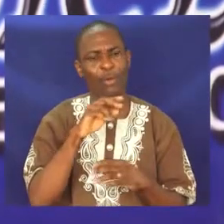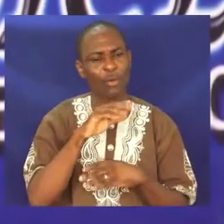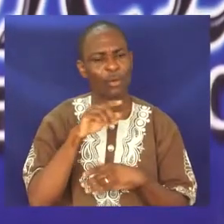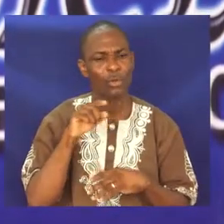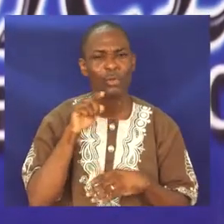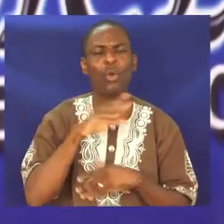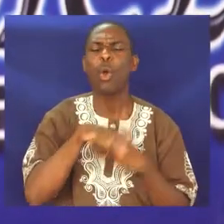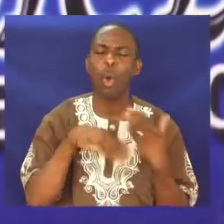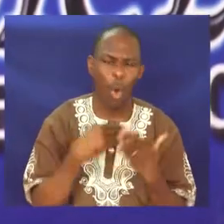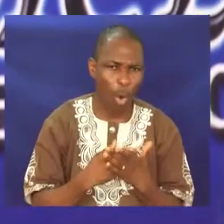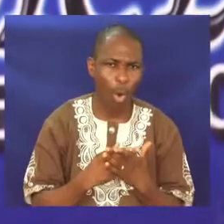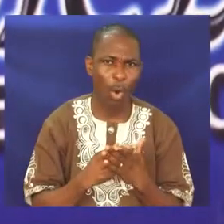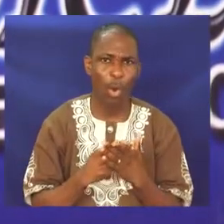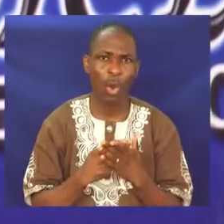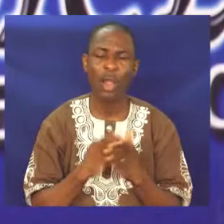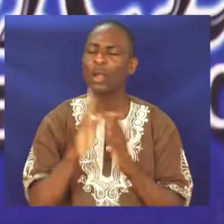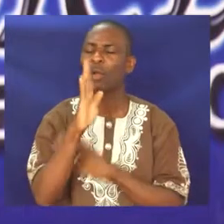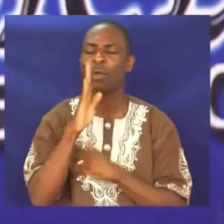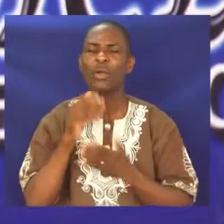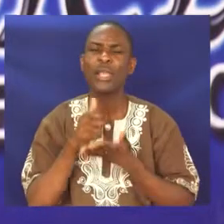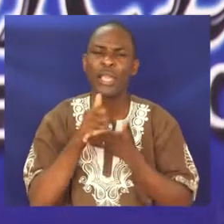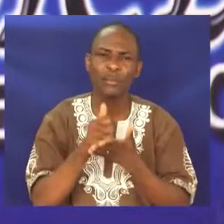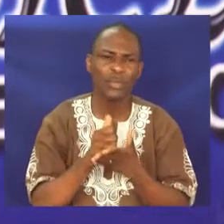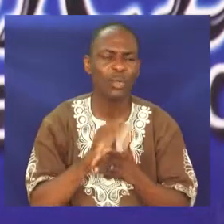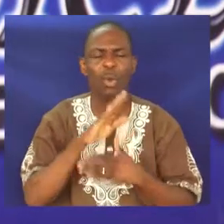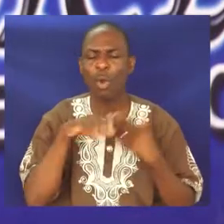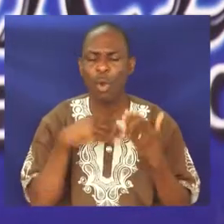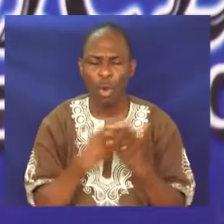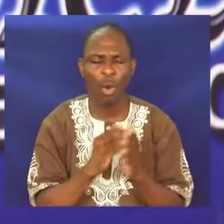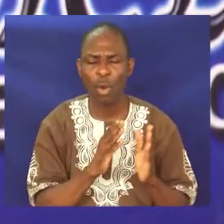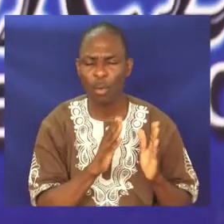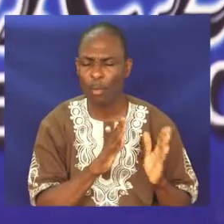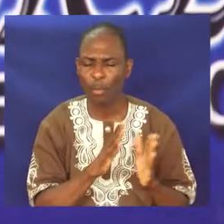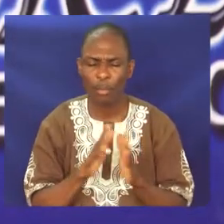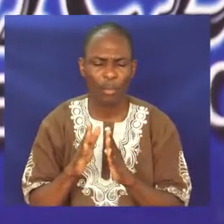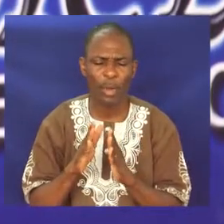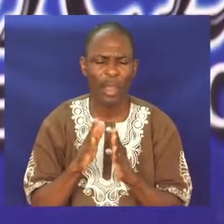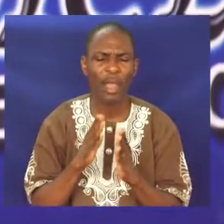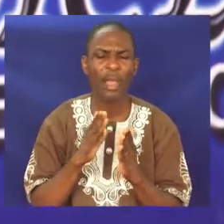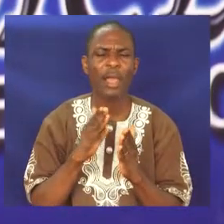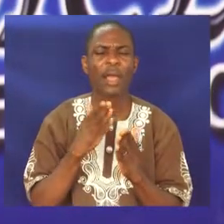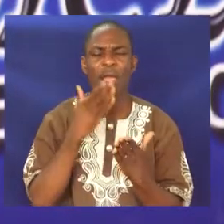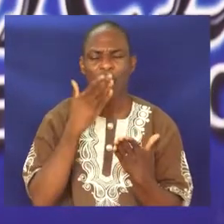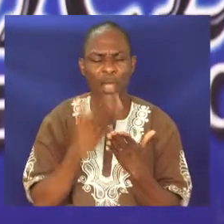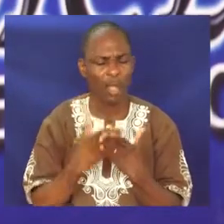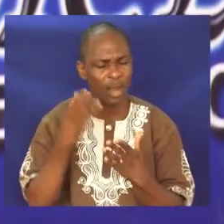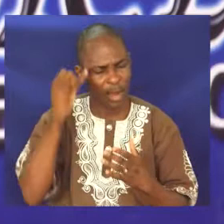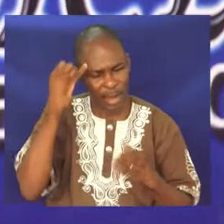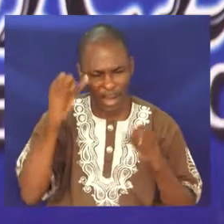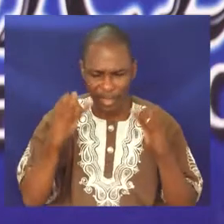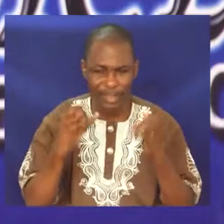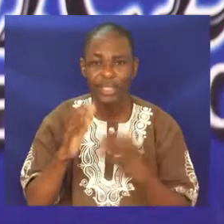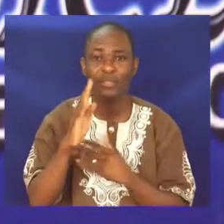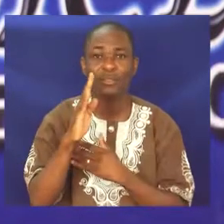mo na de eye atrimopon a eye papa ambepese mudi bebu oman yi no onam